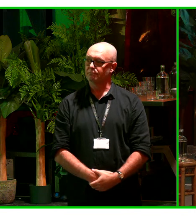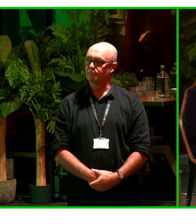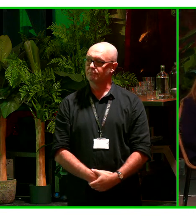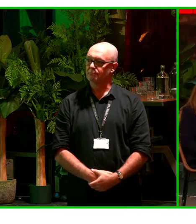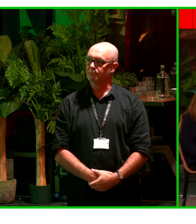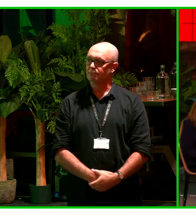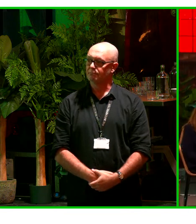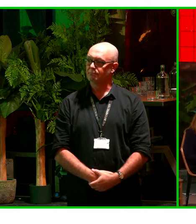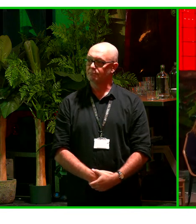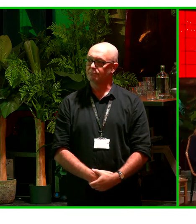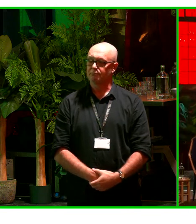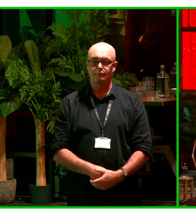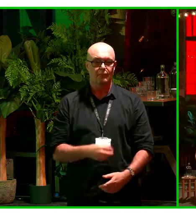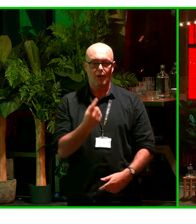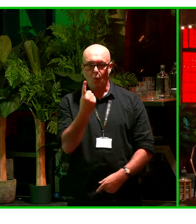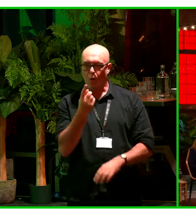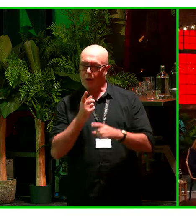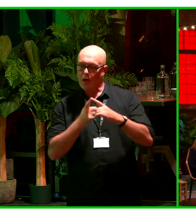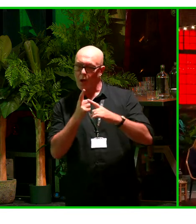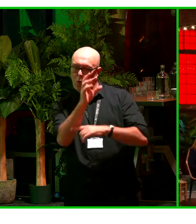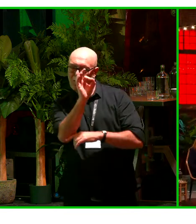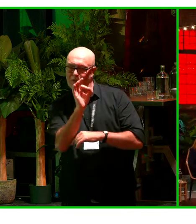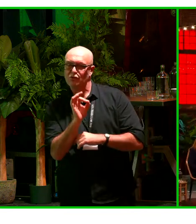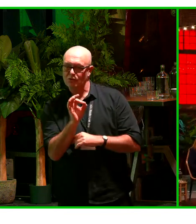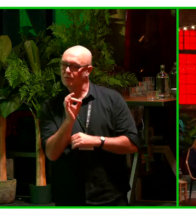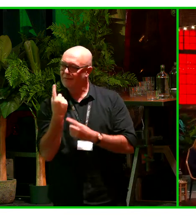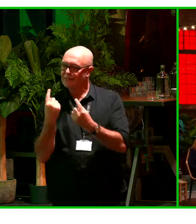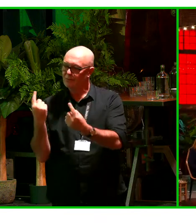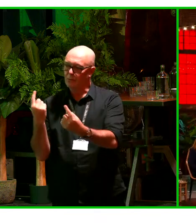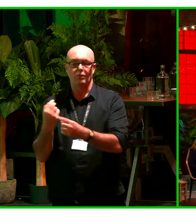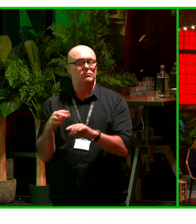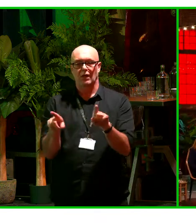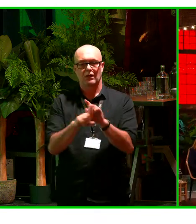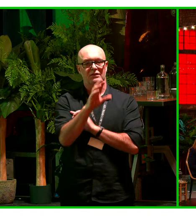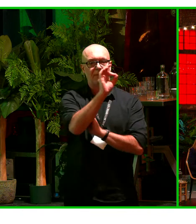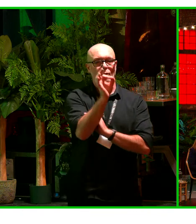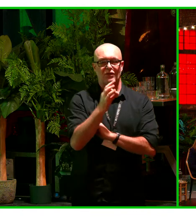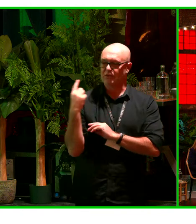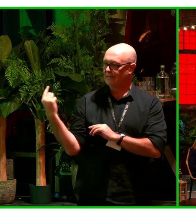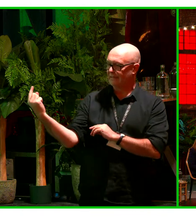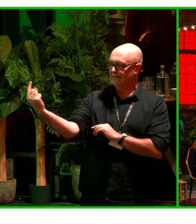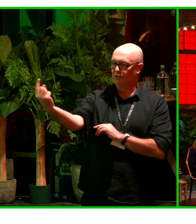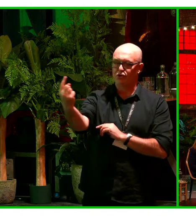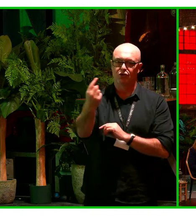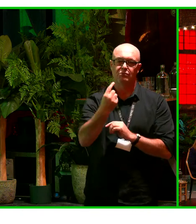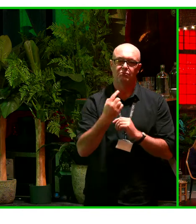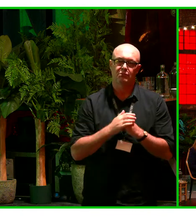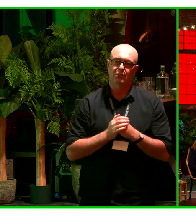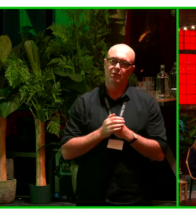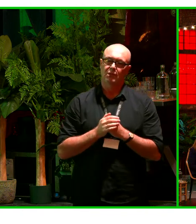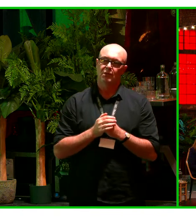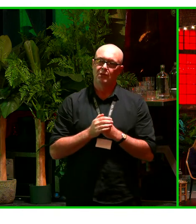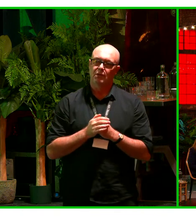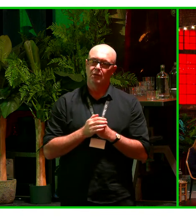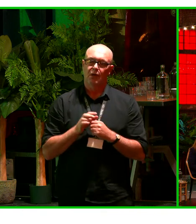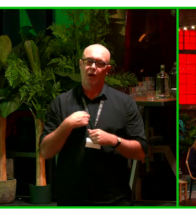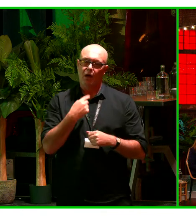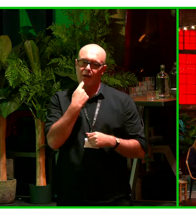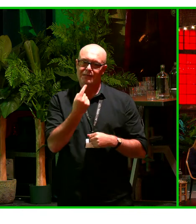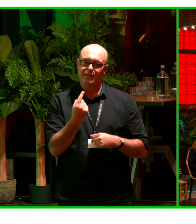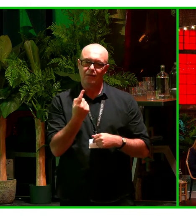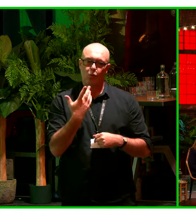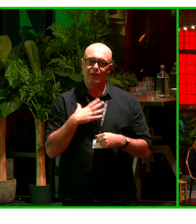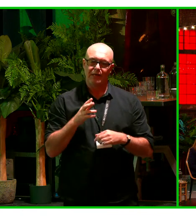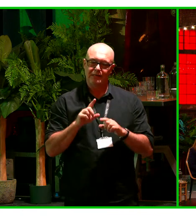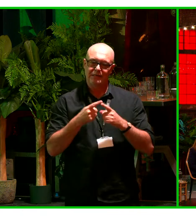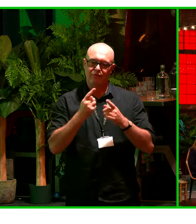We've just got time for one very quick question. It's the same question to everybody on the panel. I mentioned in my intro the need for different parts of